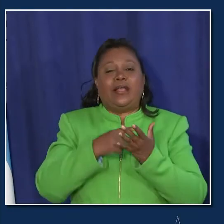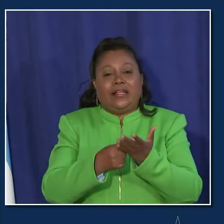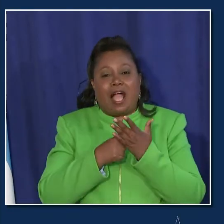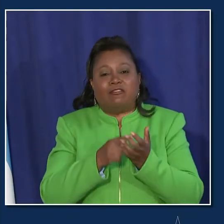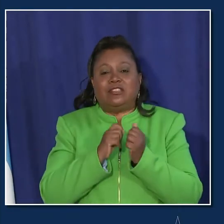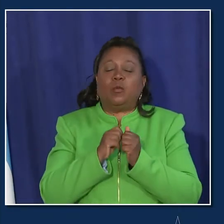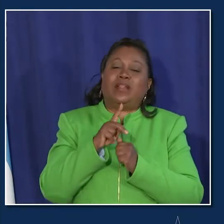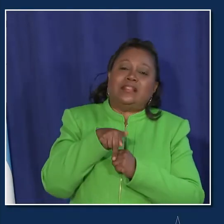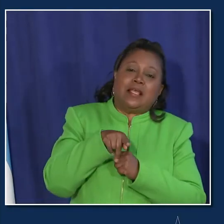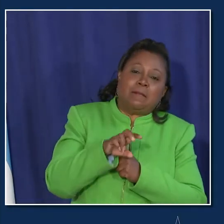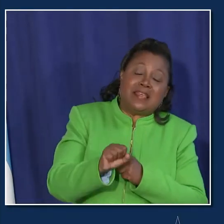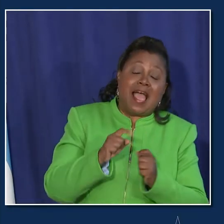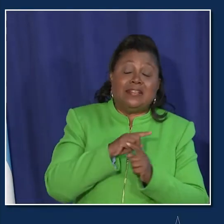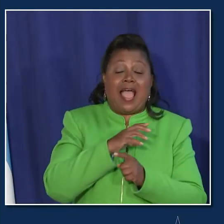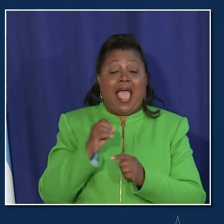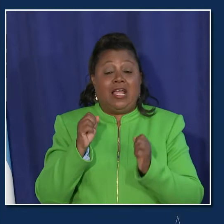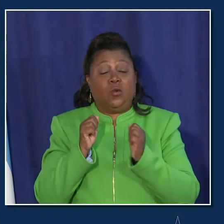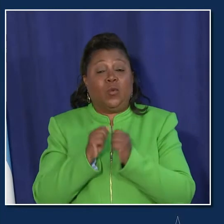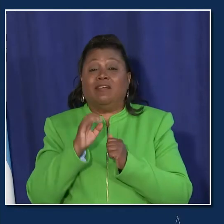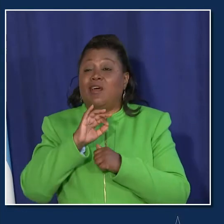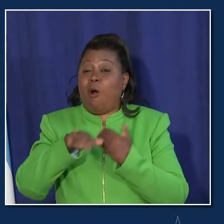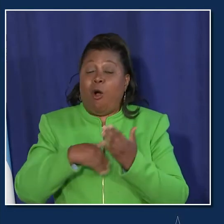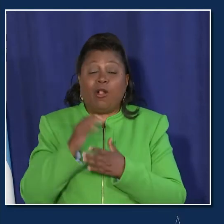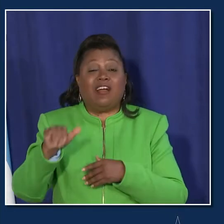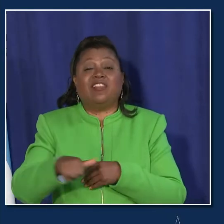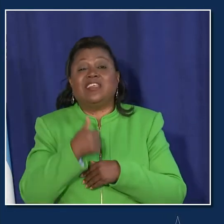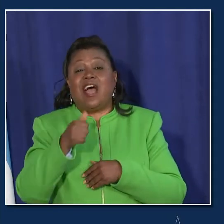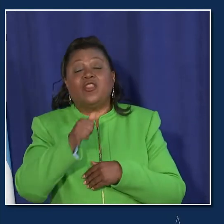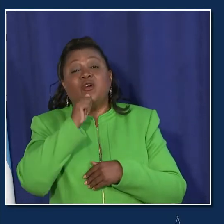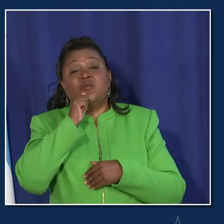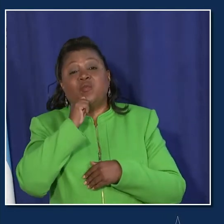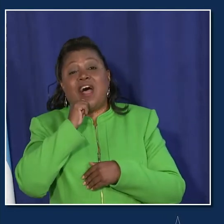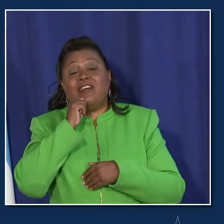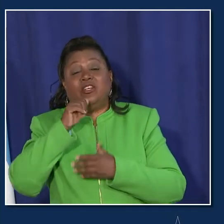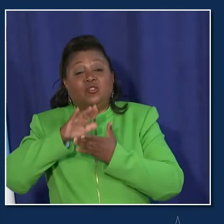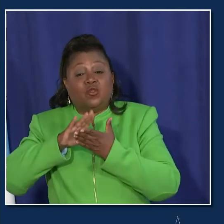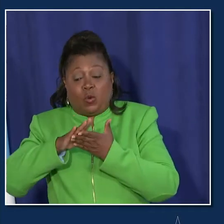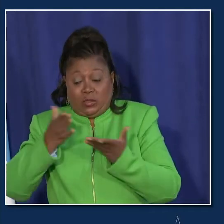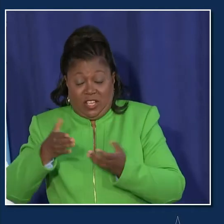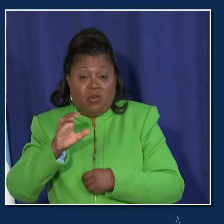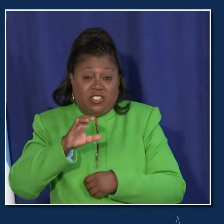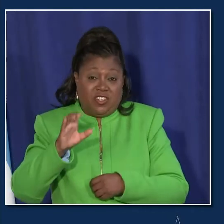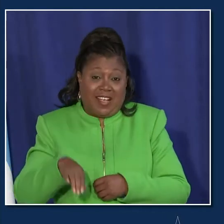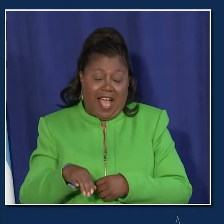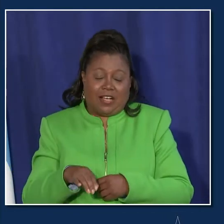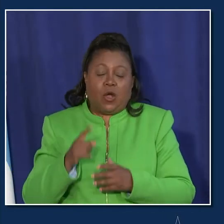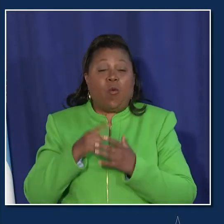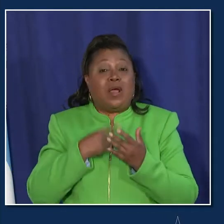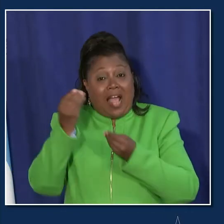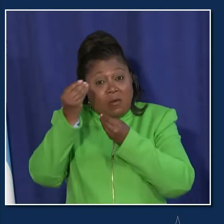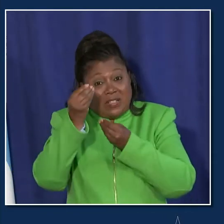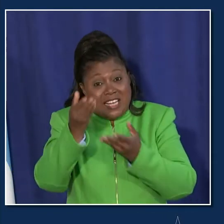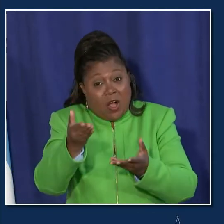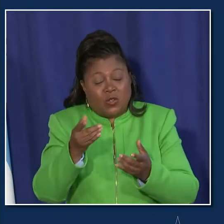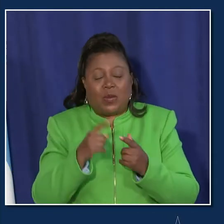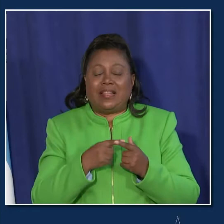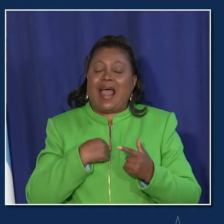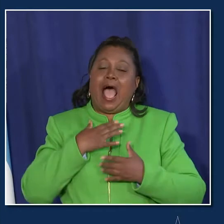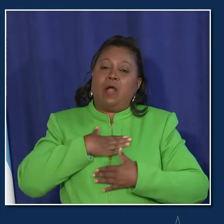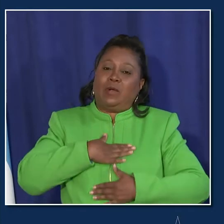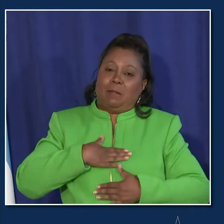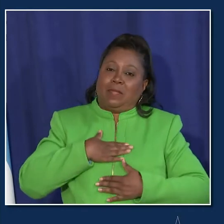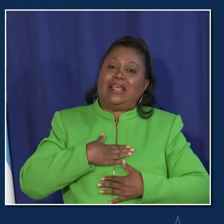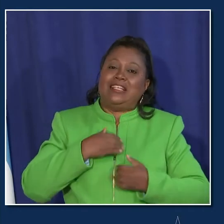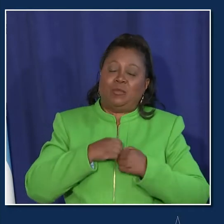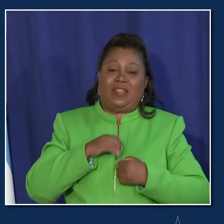with CPS and with all of the other private and parochial schools here in Chicago. What I will tell you is that I was pleased